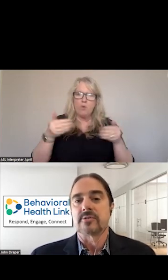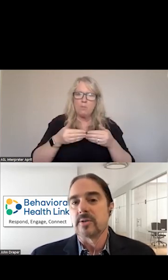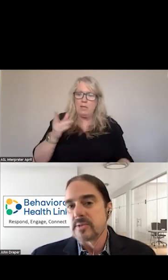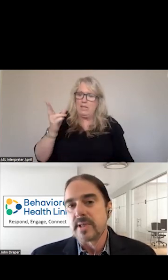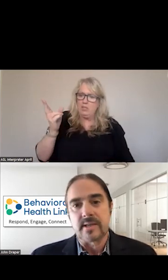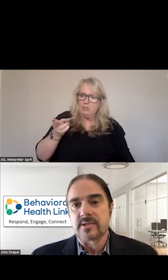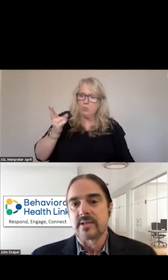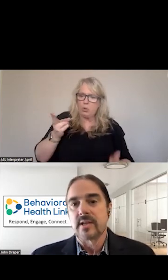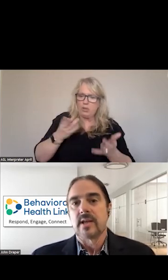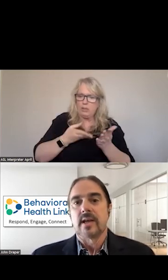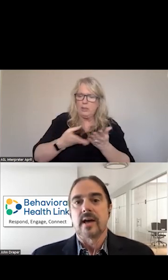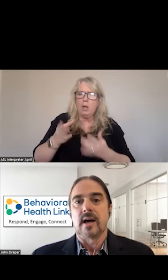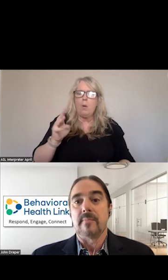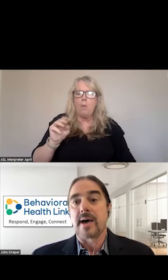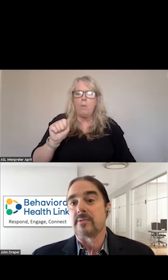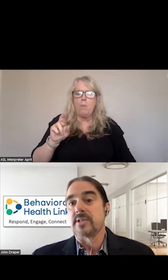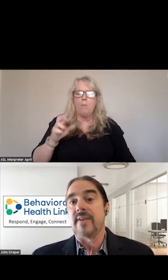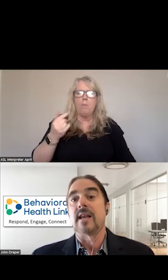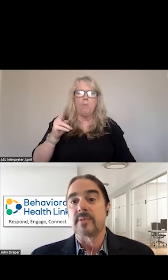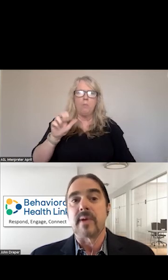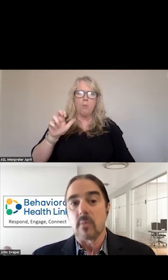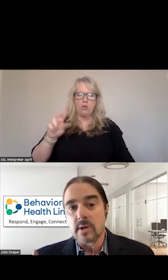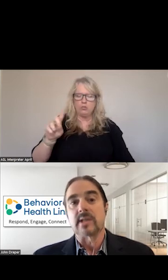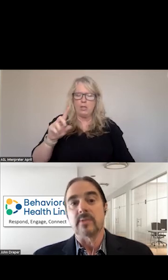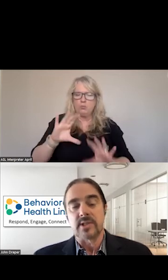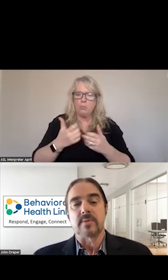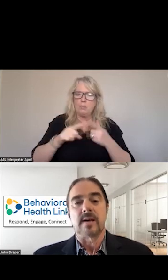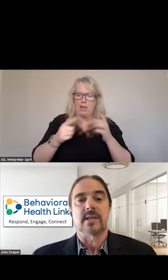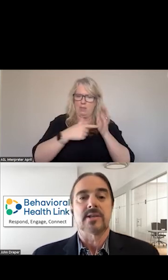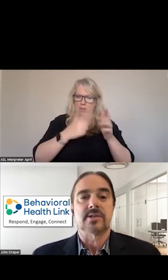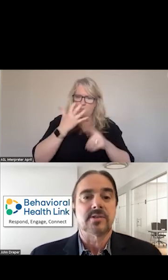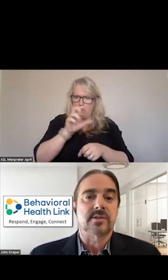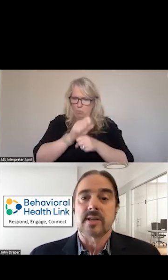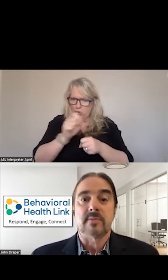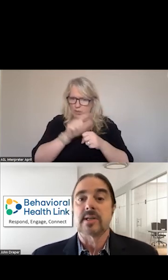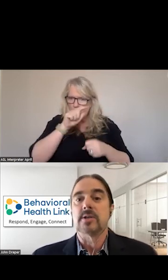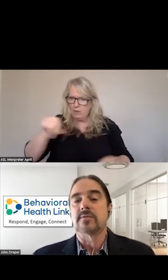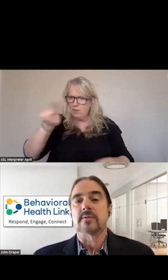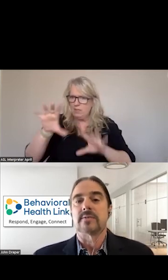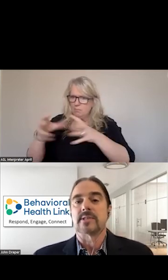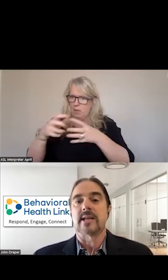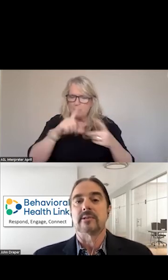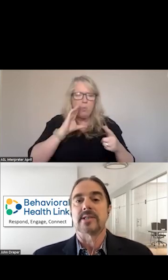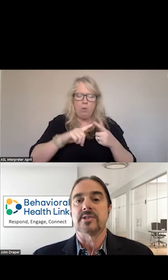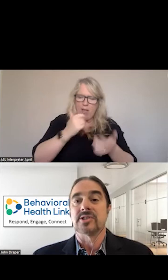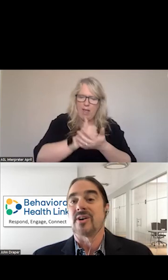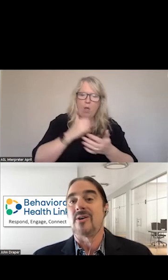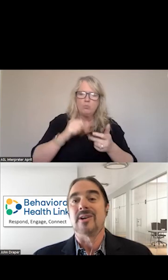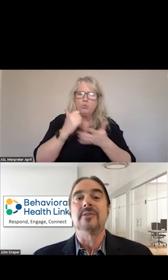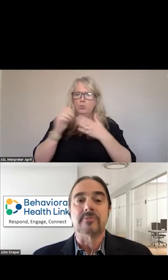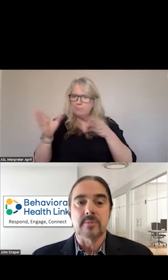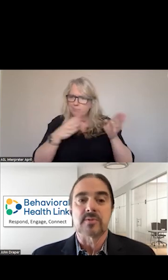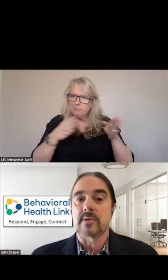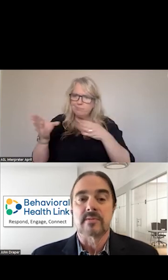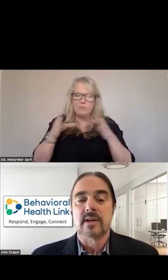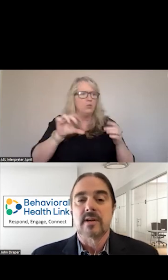marginalized groups, because models developed by working with these populations are going to be really useful for tailoring messages to all